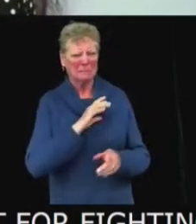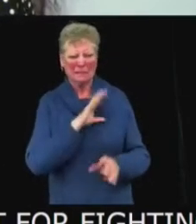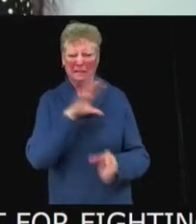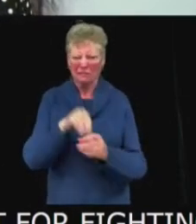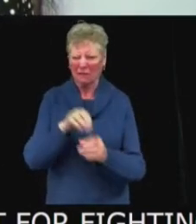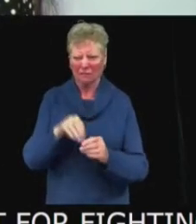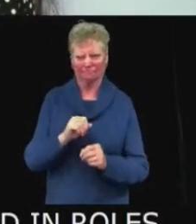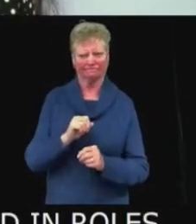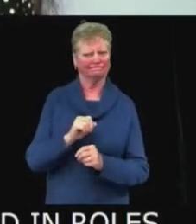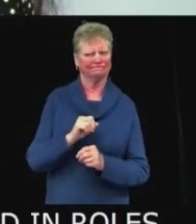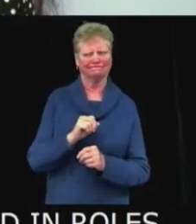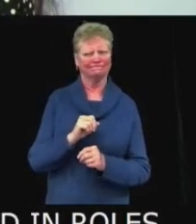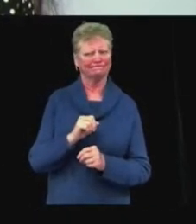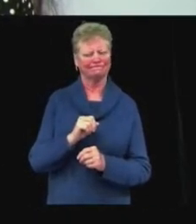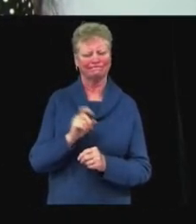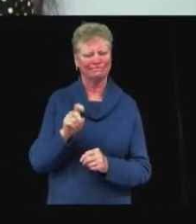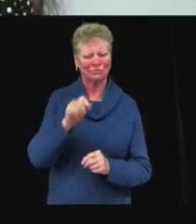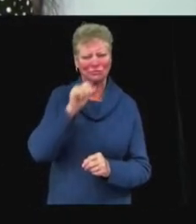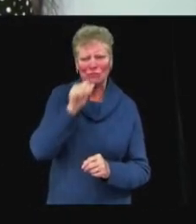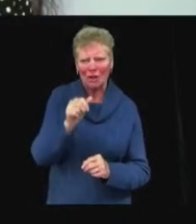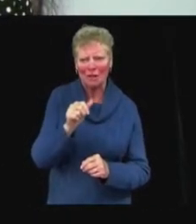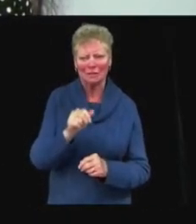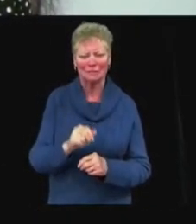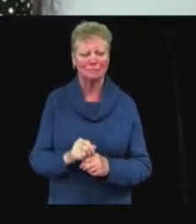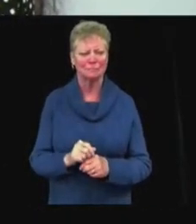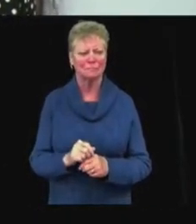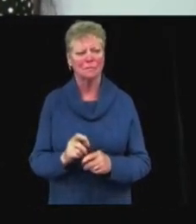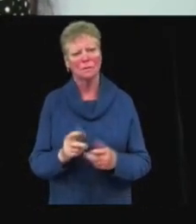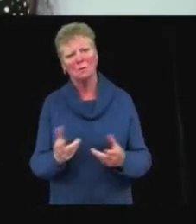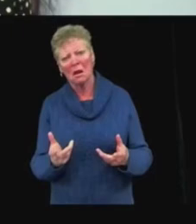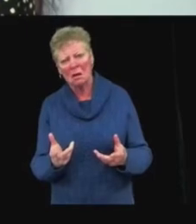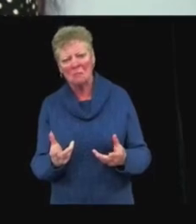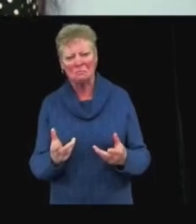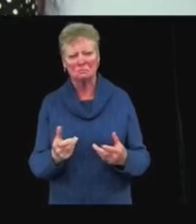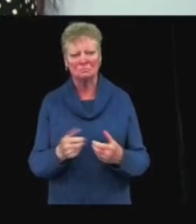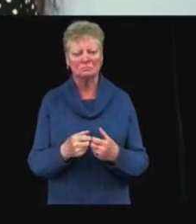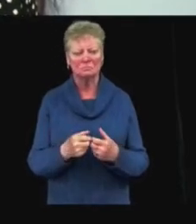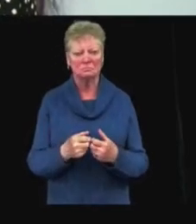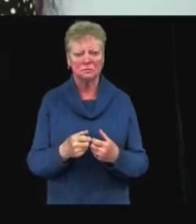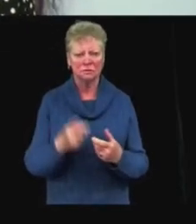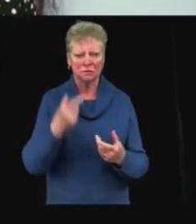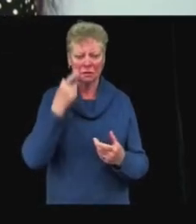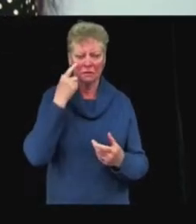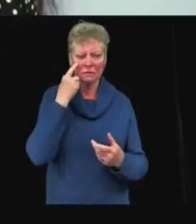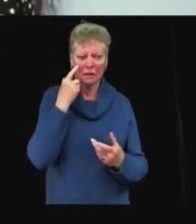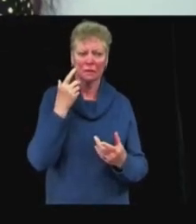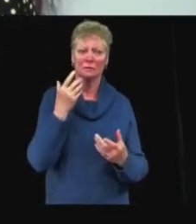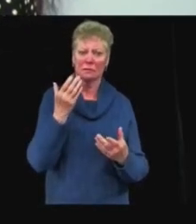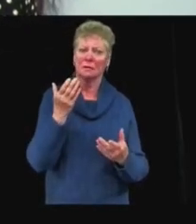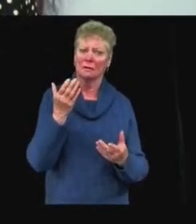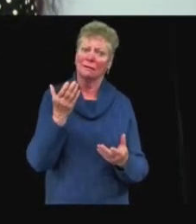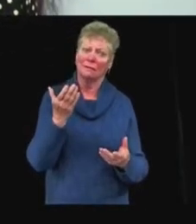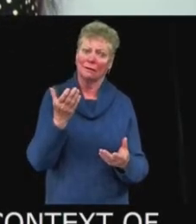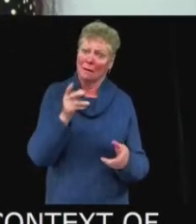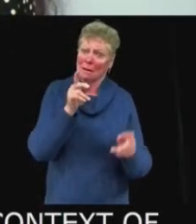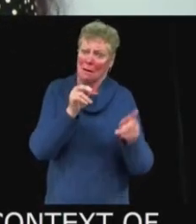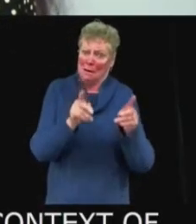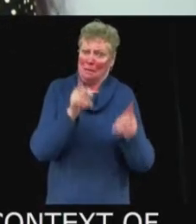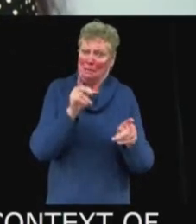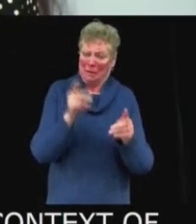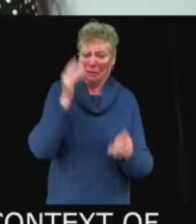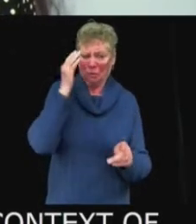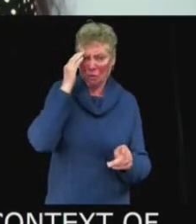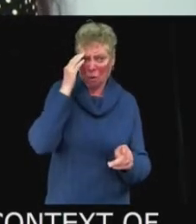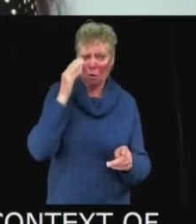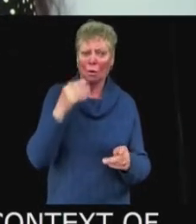example. So overall, I would say that, and to put it in the context of the Commission today, people understand, for example, that they would wish the